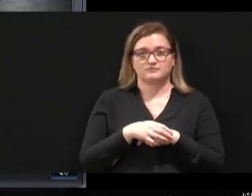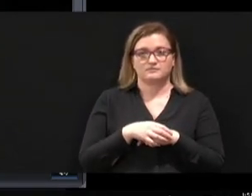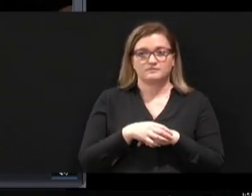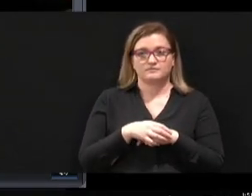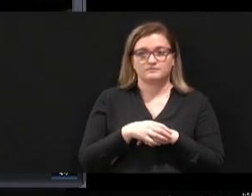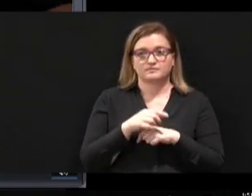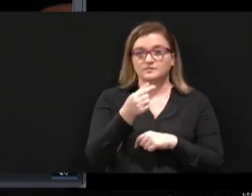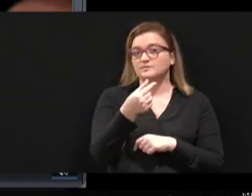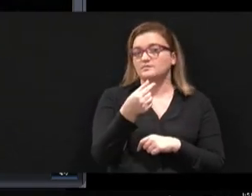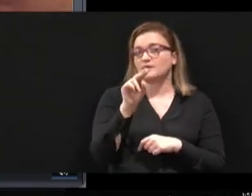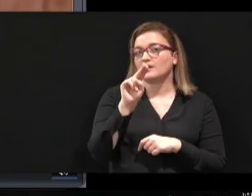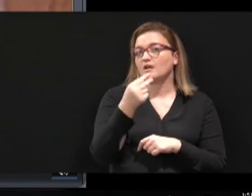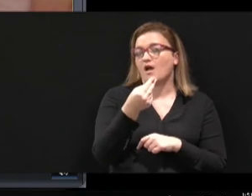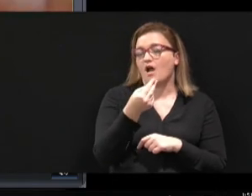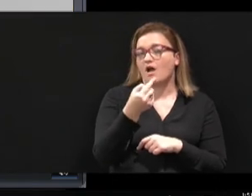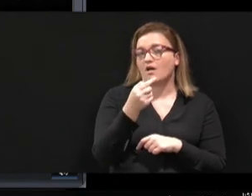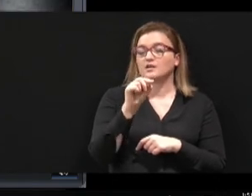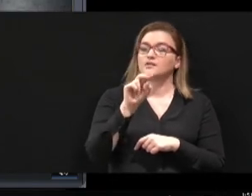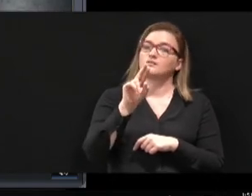G.